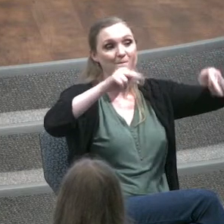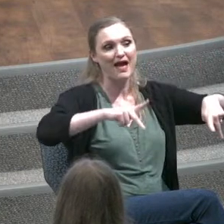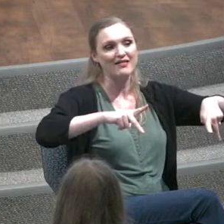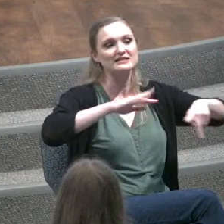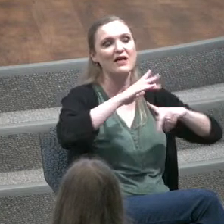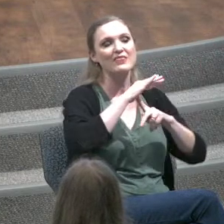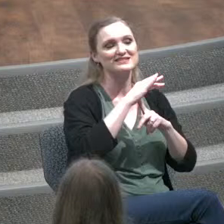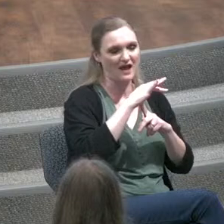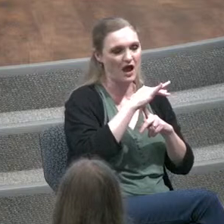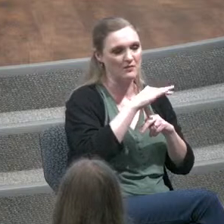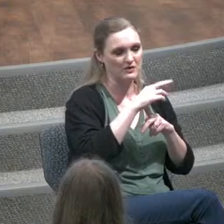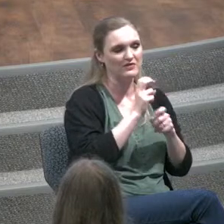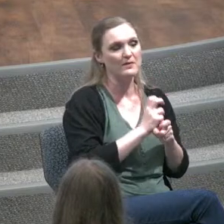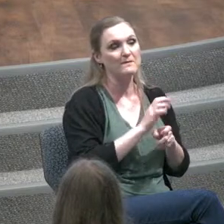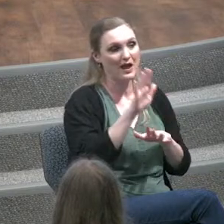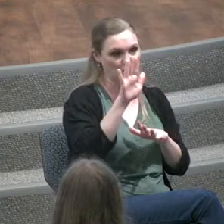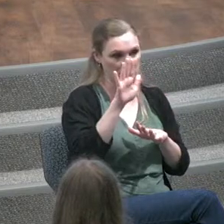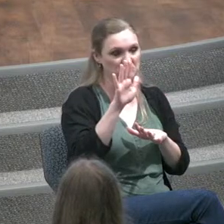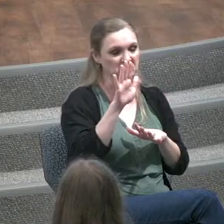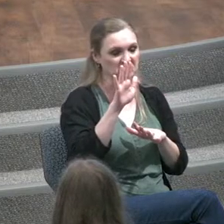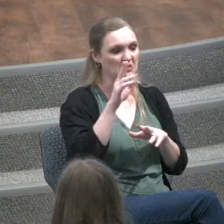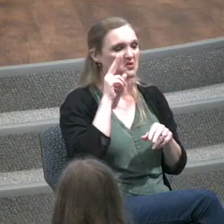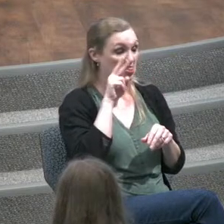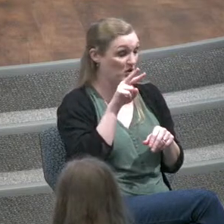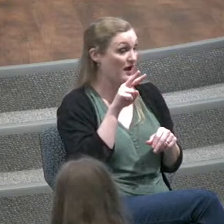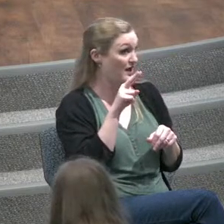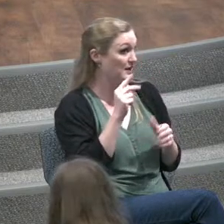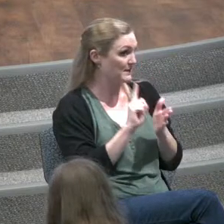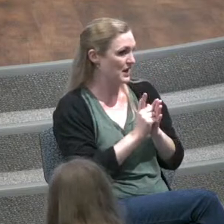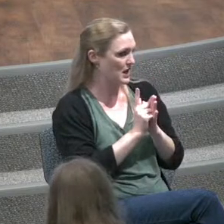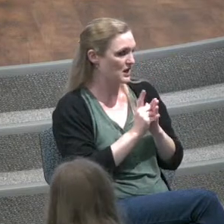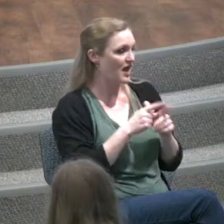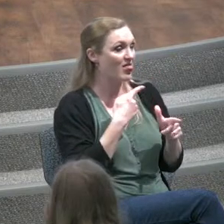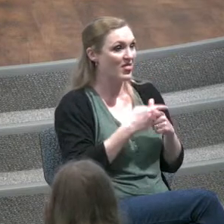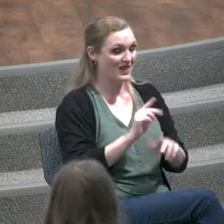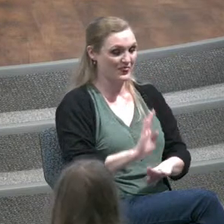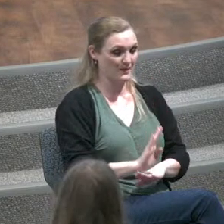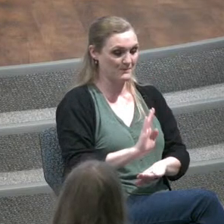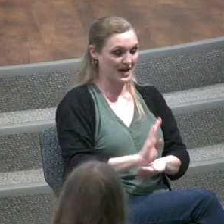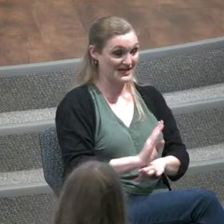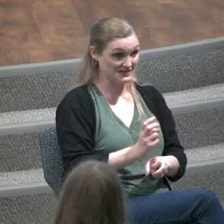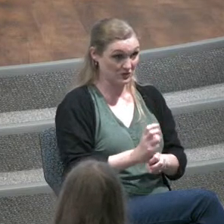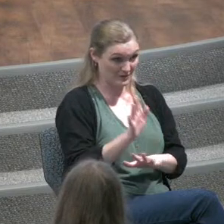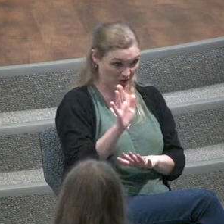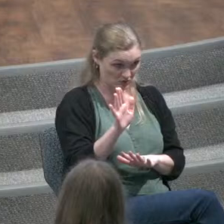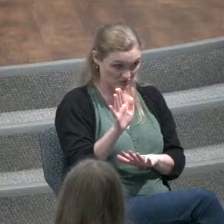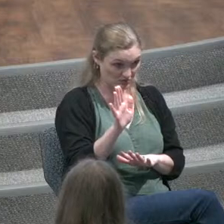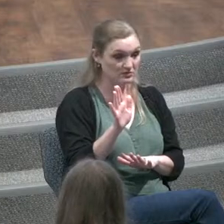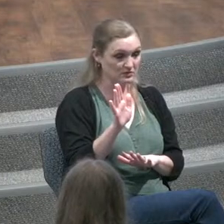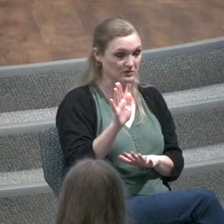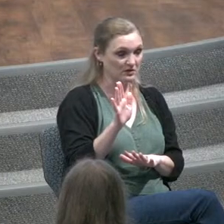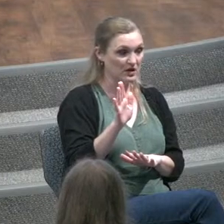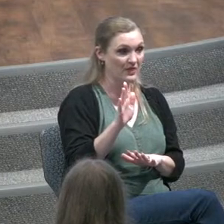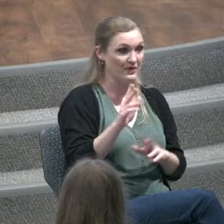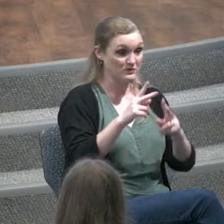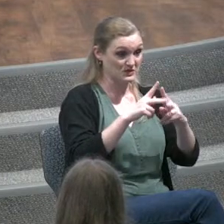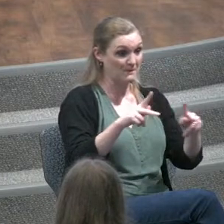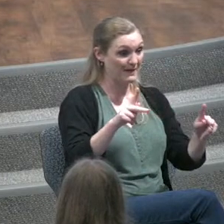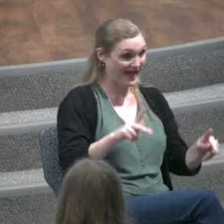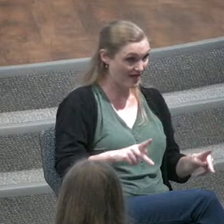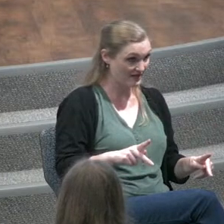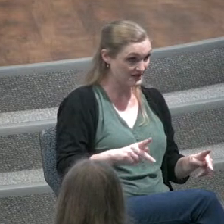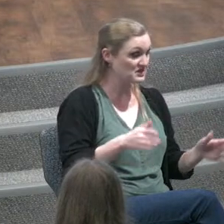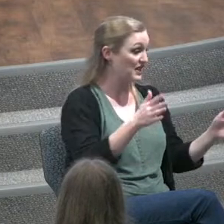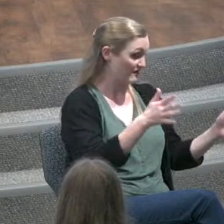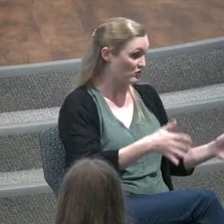fortress/palace up on top of the mountain, which we'll look at in just a minute. And then at the base of the mountain, there was a palace. There are